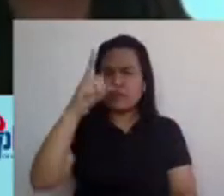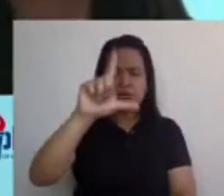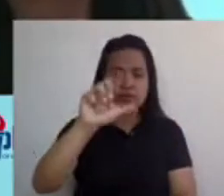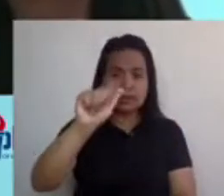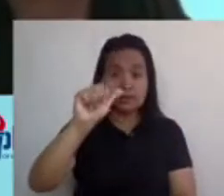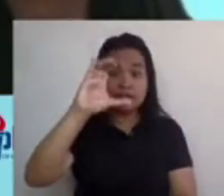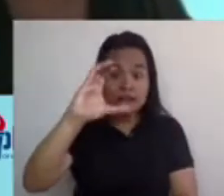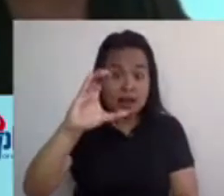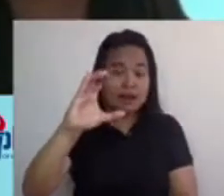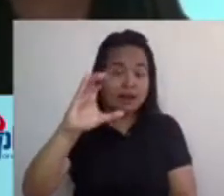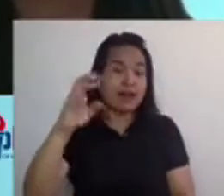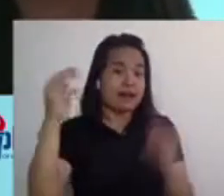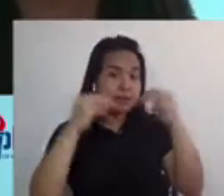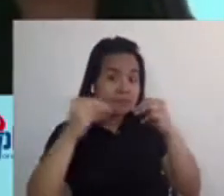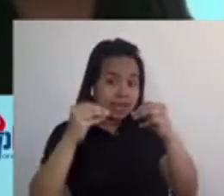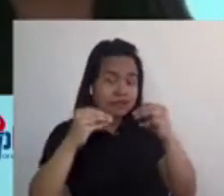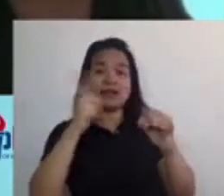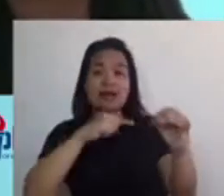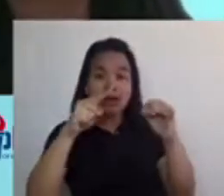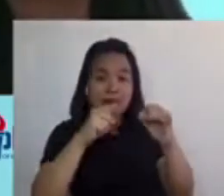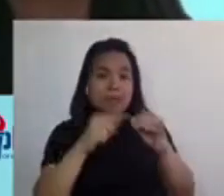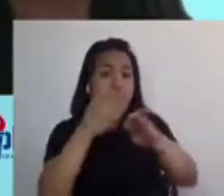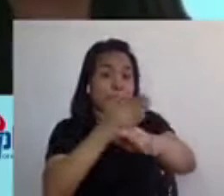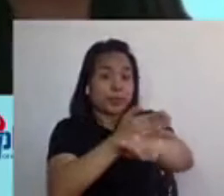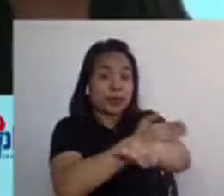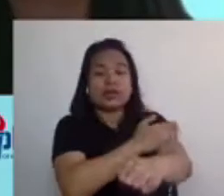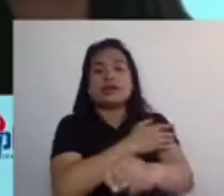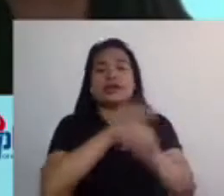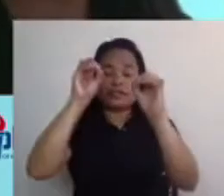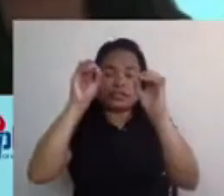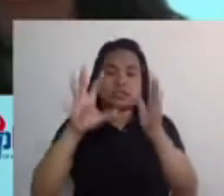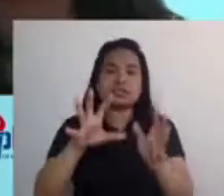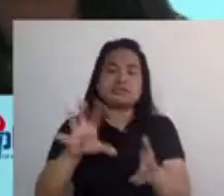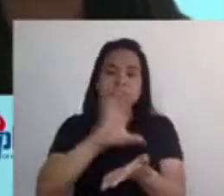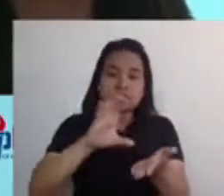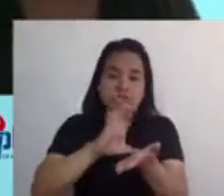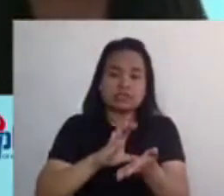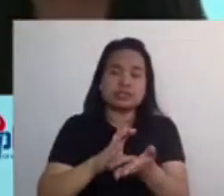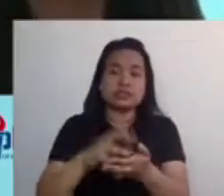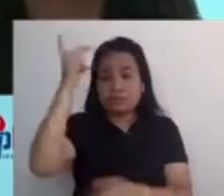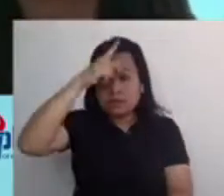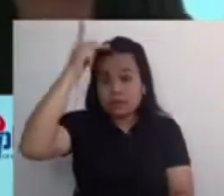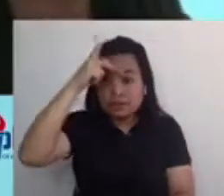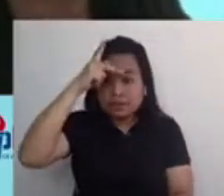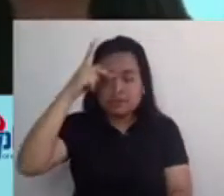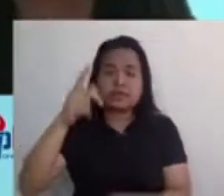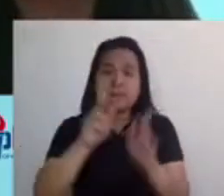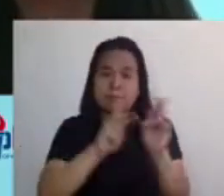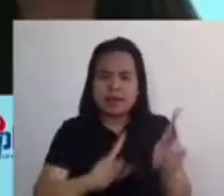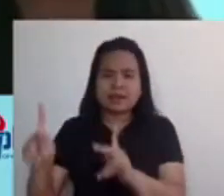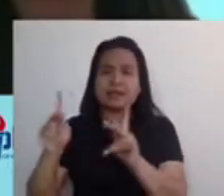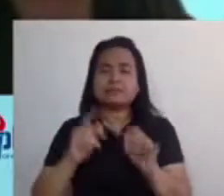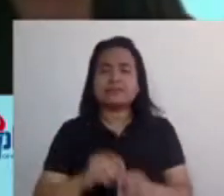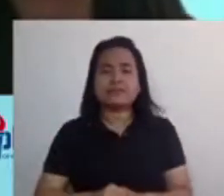the enhancement of teachers' learner-centered teaching philosophy through lesson planning, then that is equivalent to a very